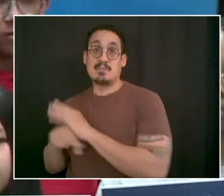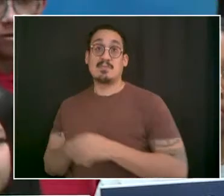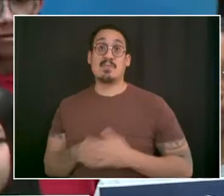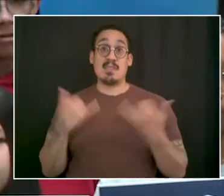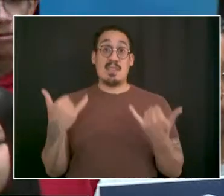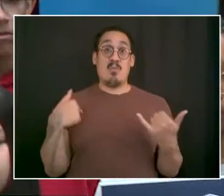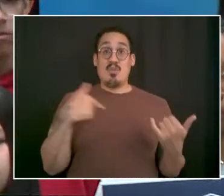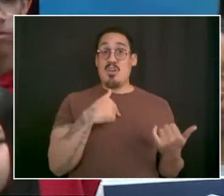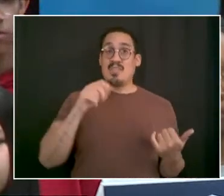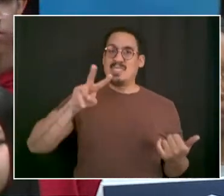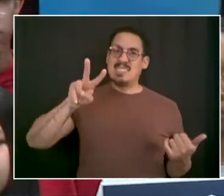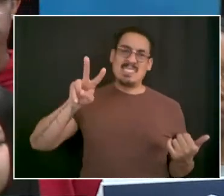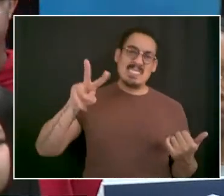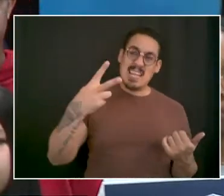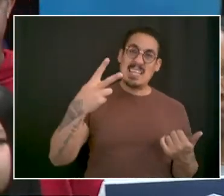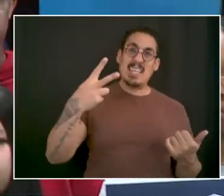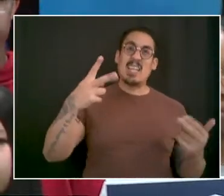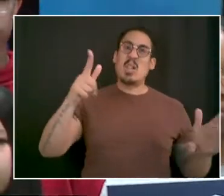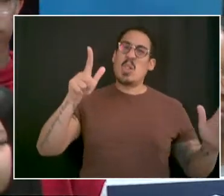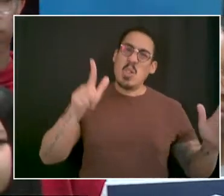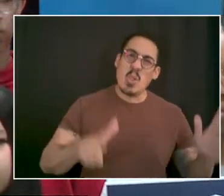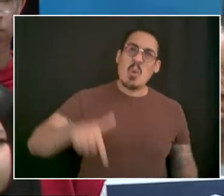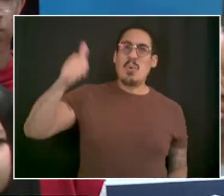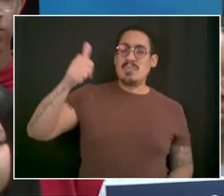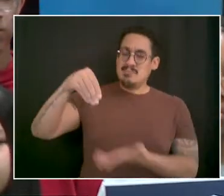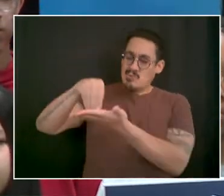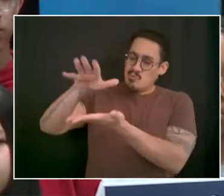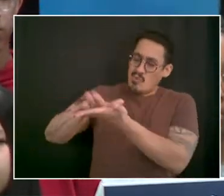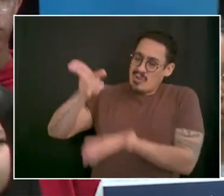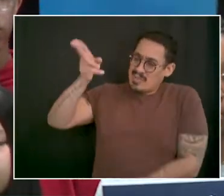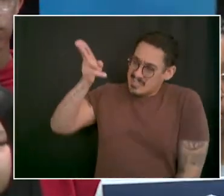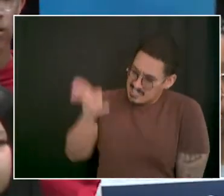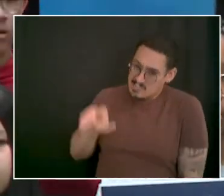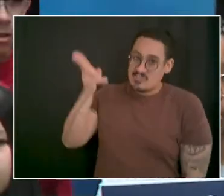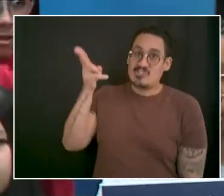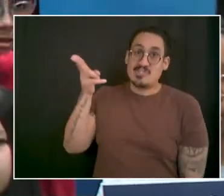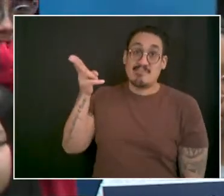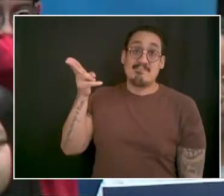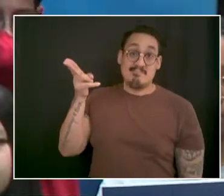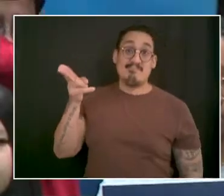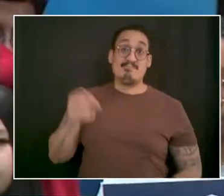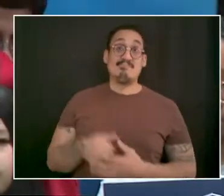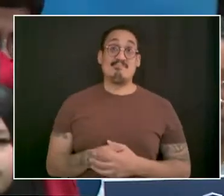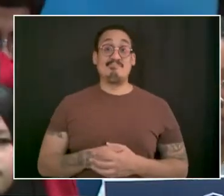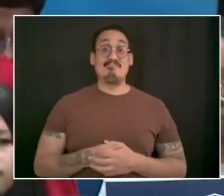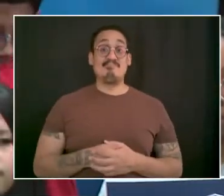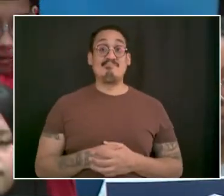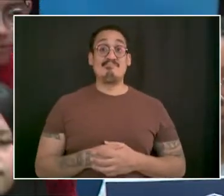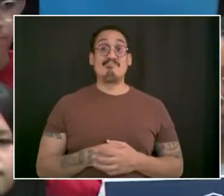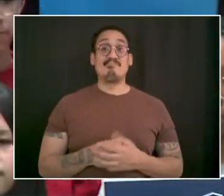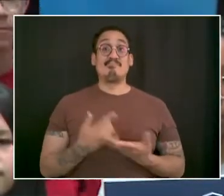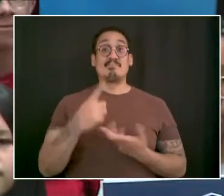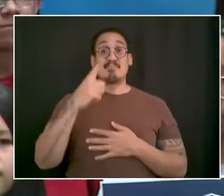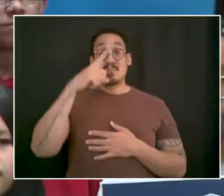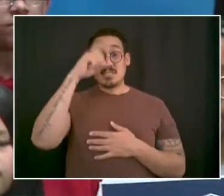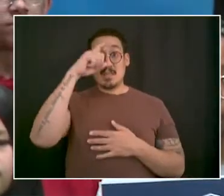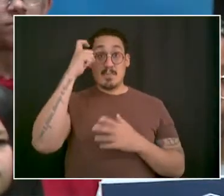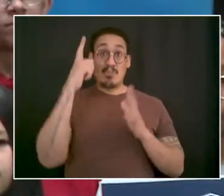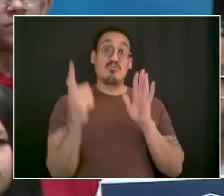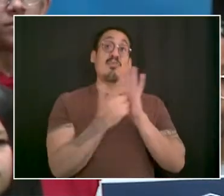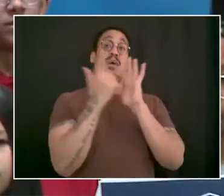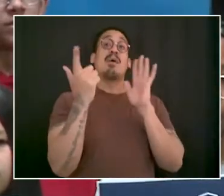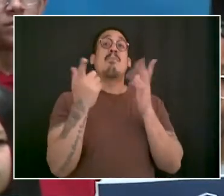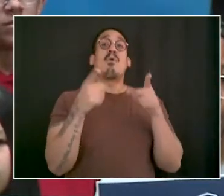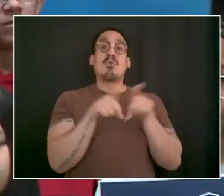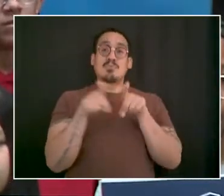lowest levels in recorded history, respectively. Subway crime was also down by double digits.